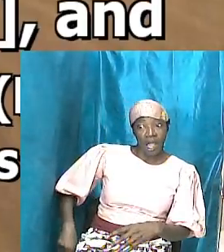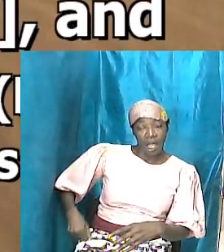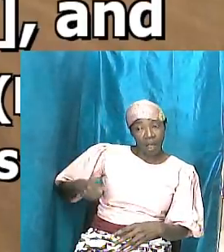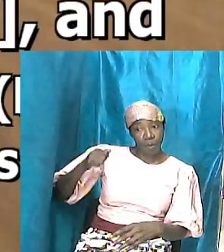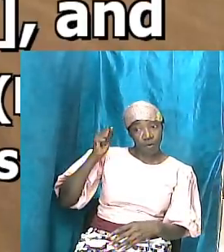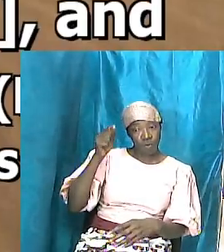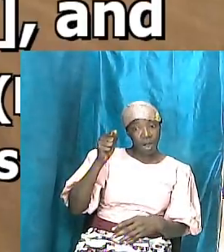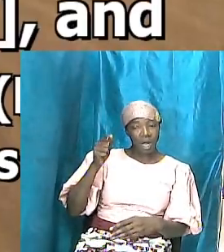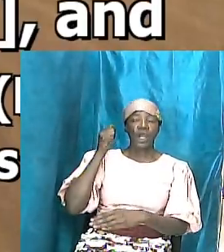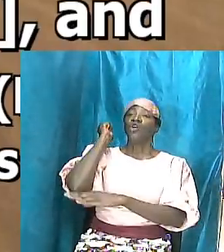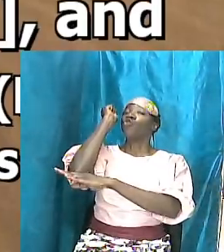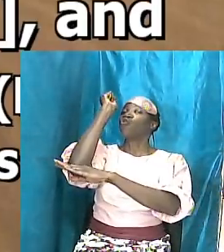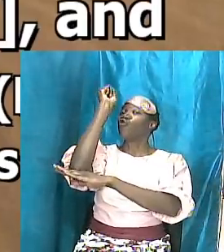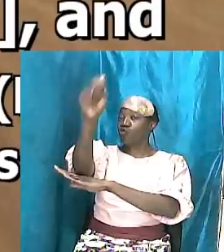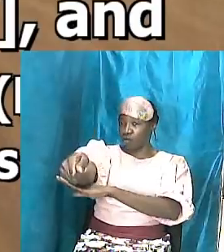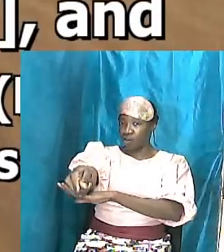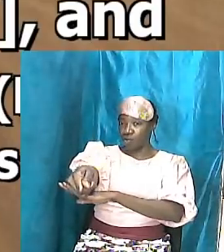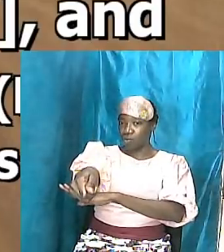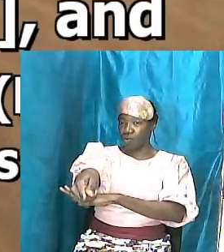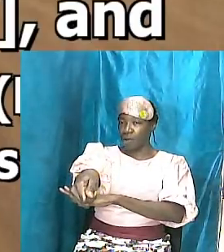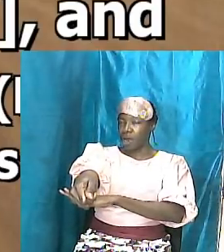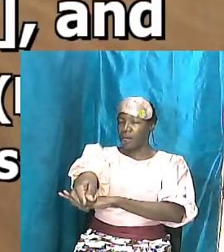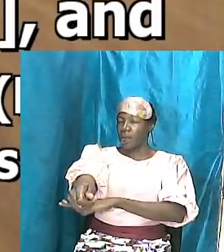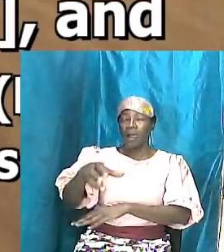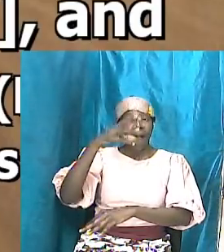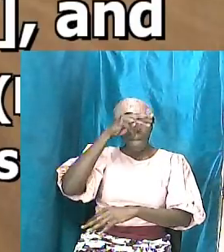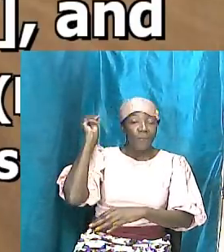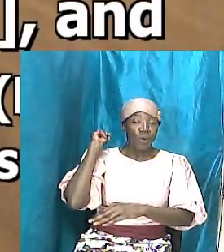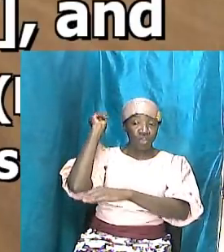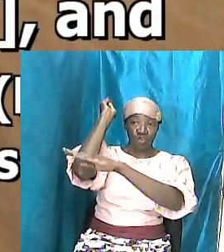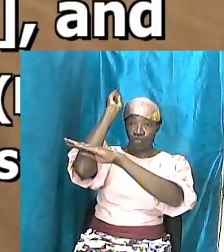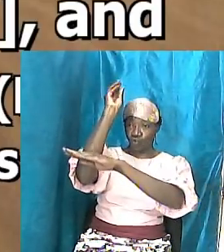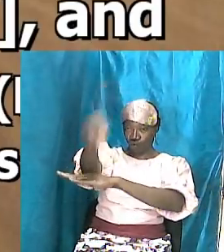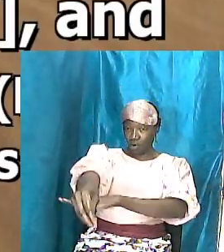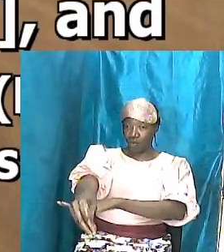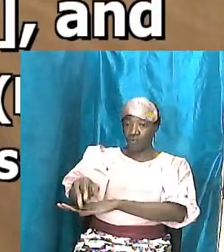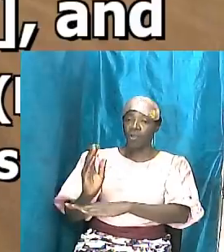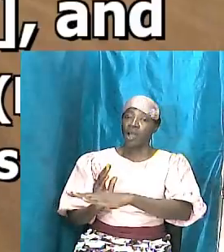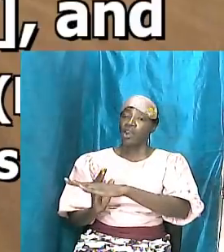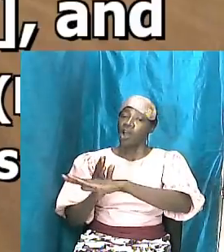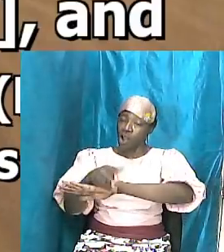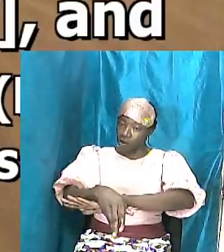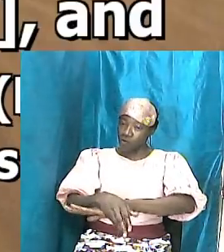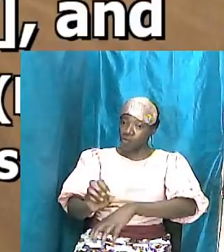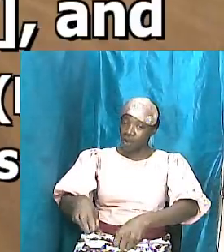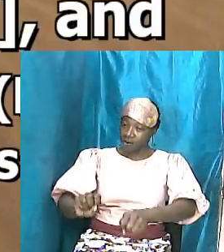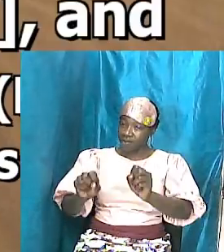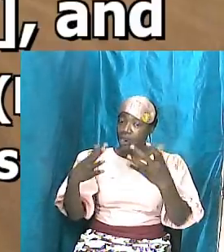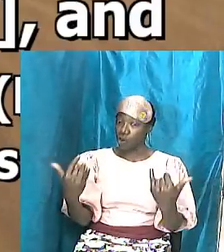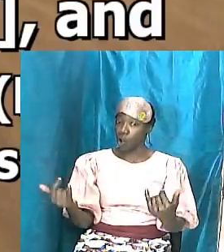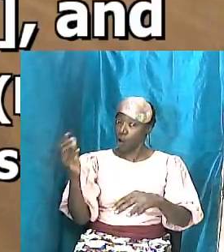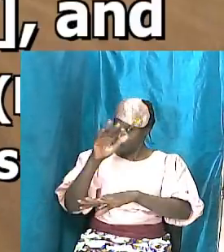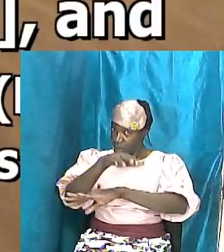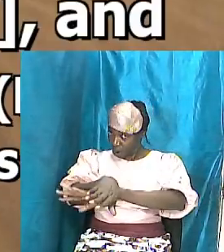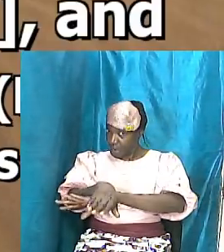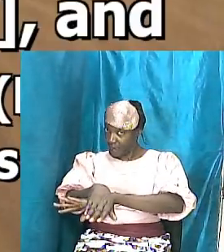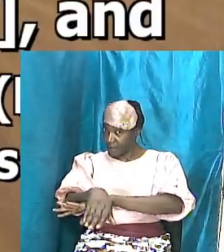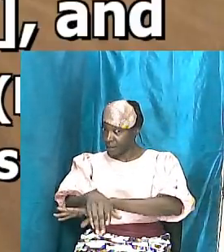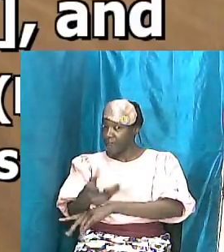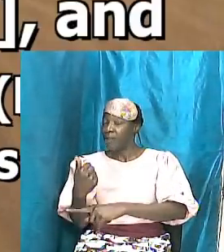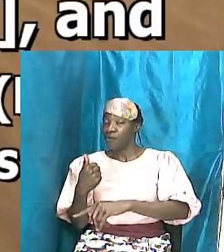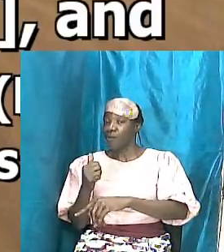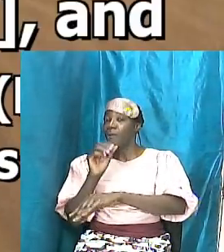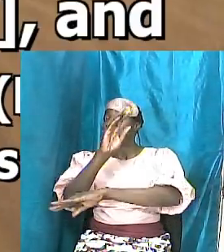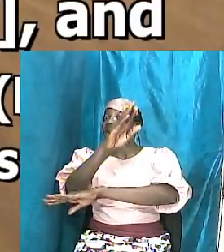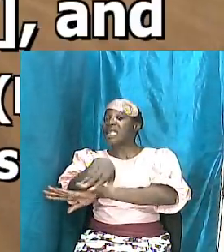to stretch out the rod. And Moses stretched out his rod over the sea. So this is now nighttime now, no. So from evening all